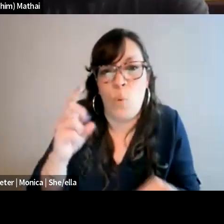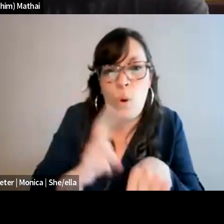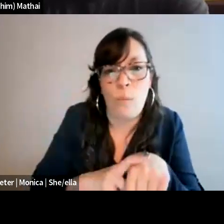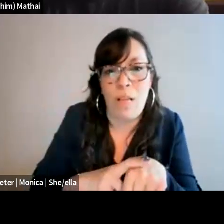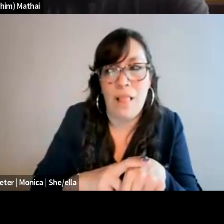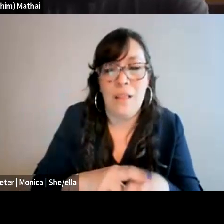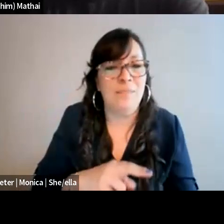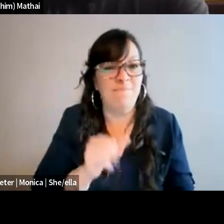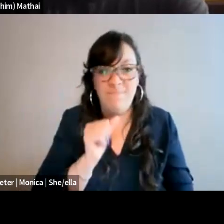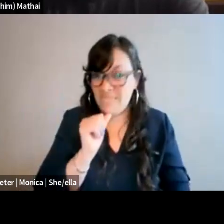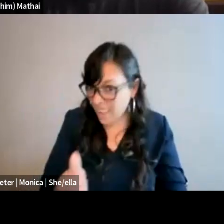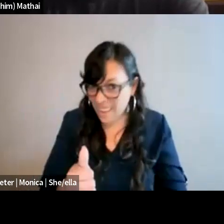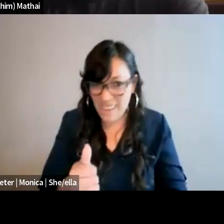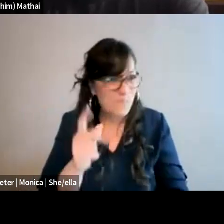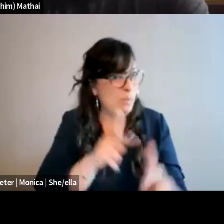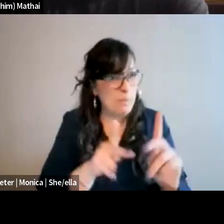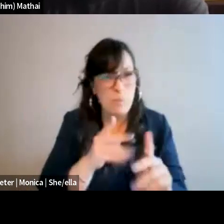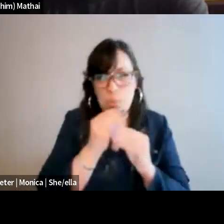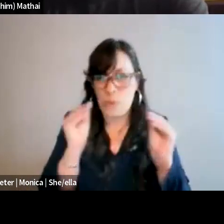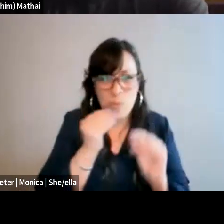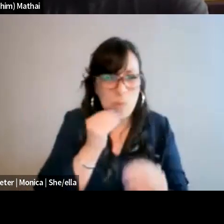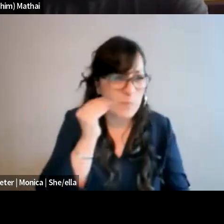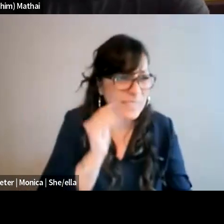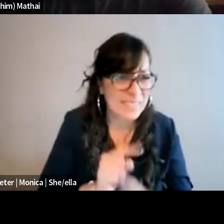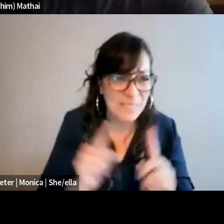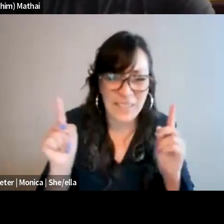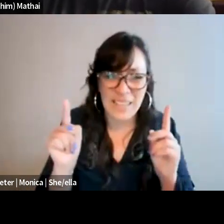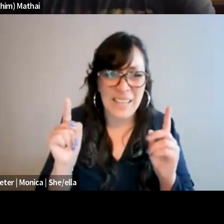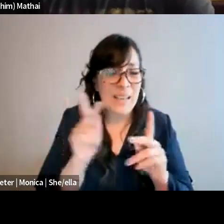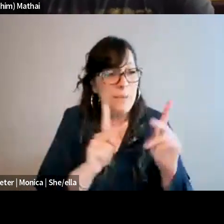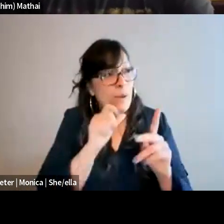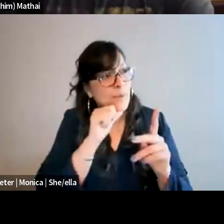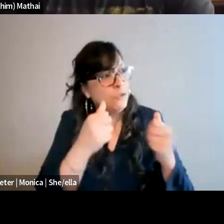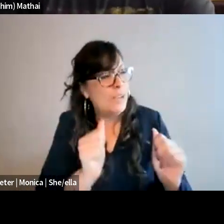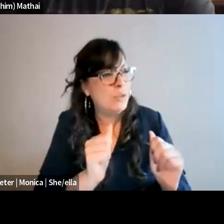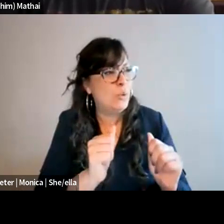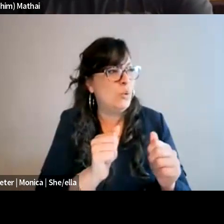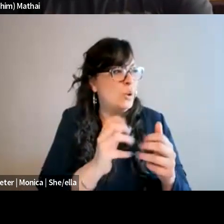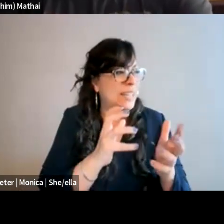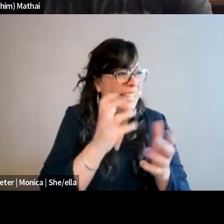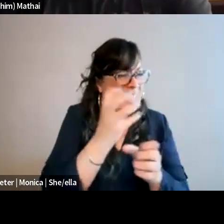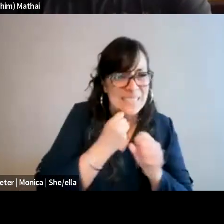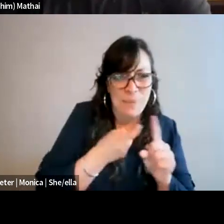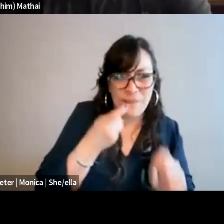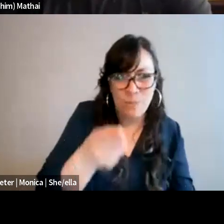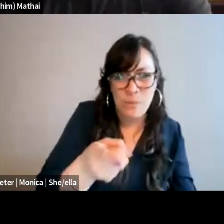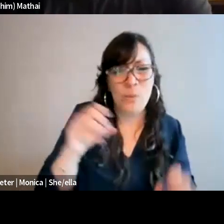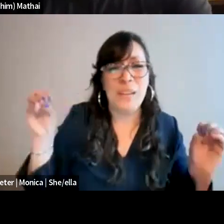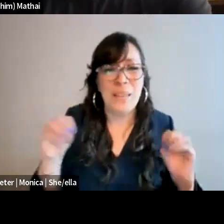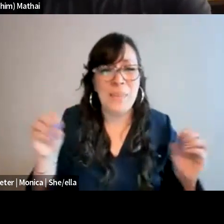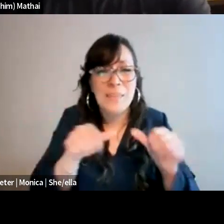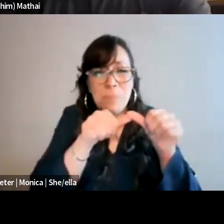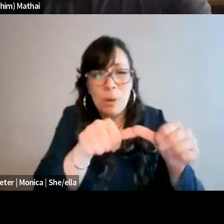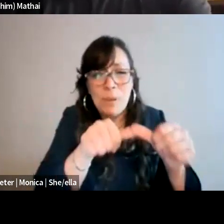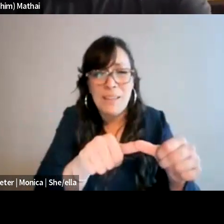it's a different reality. It's not everyone's trying to get over. Everyone's not trying. It's the reality of nothing is permanent for unhoused